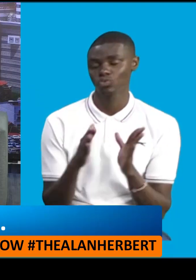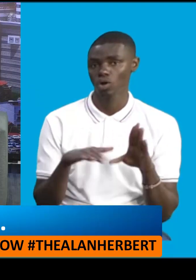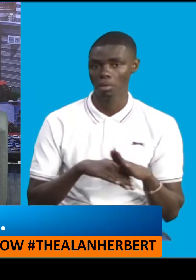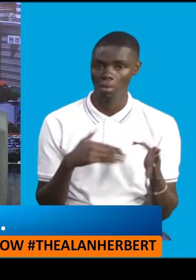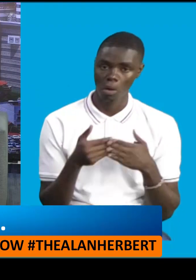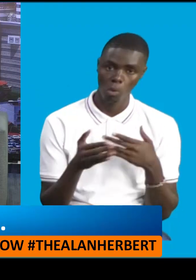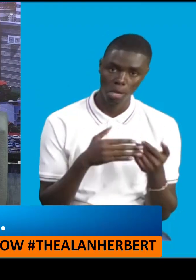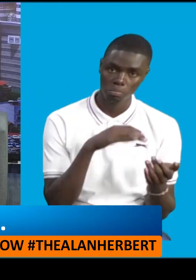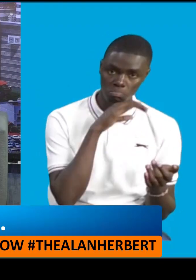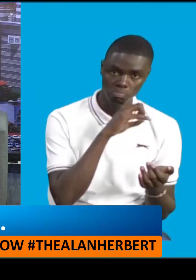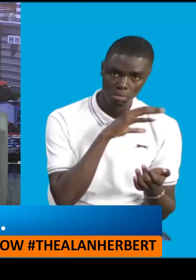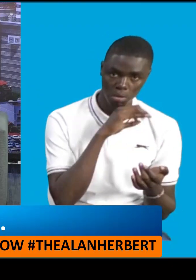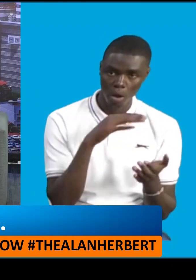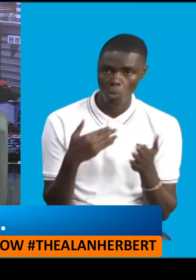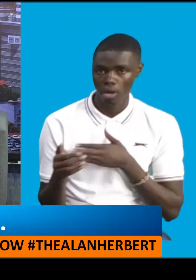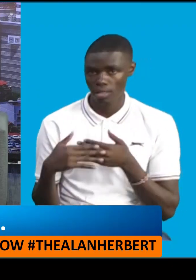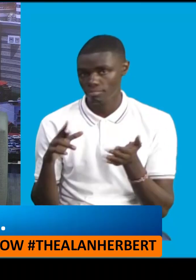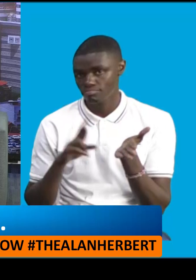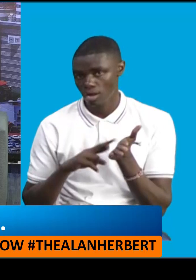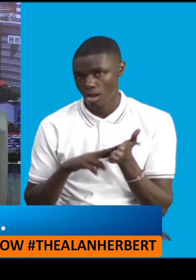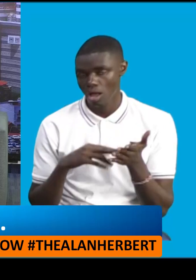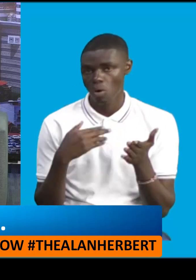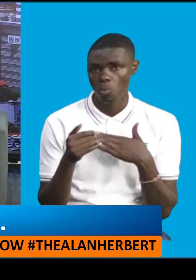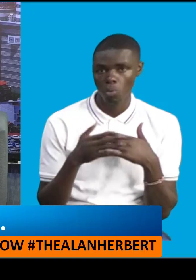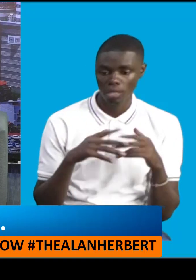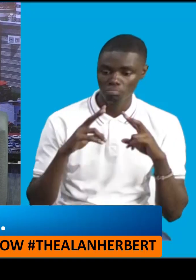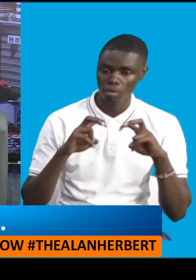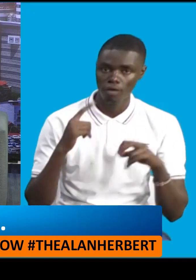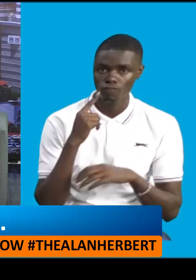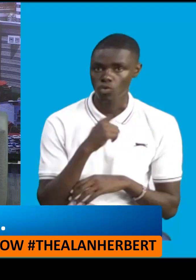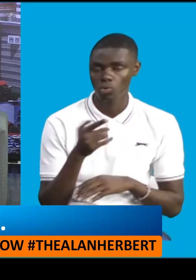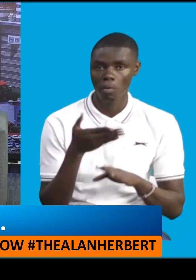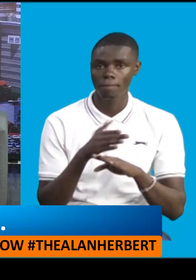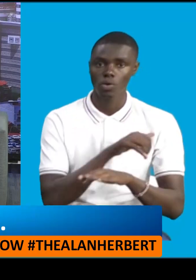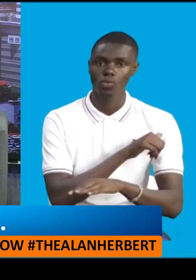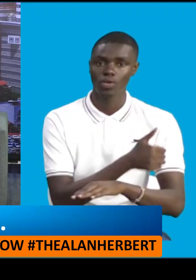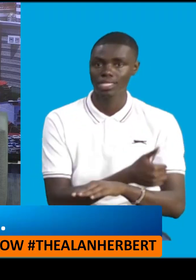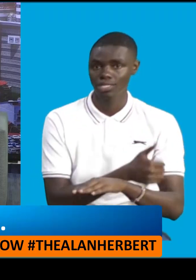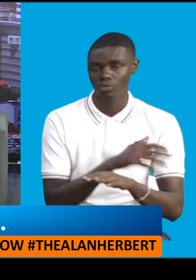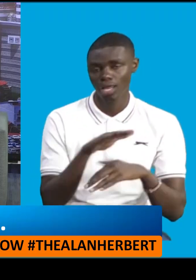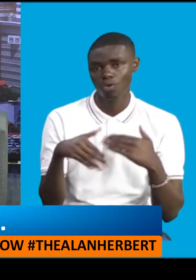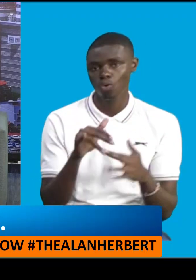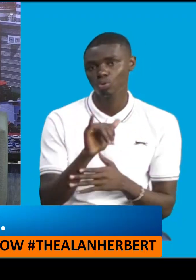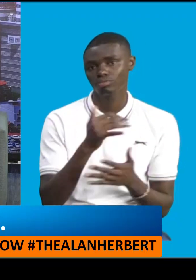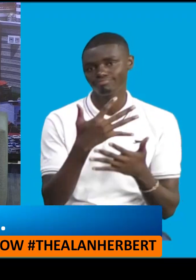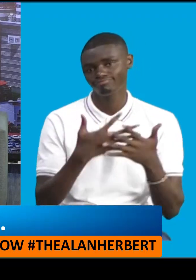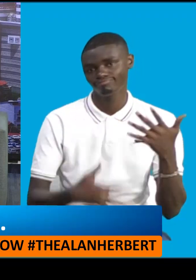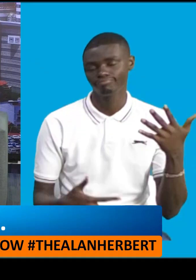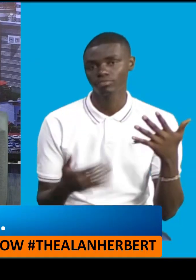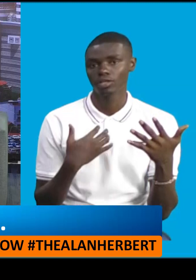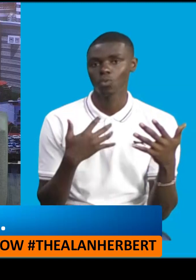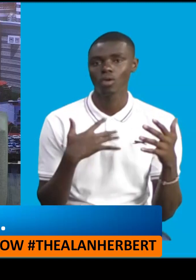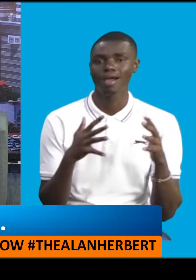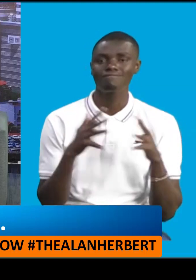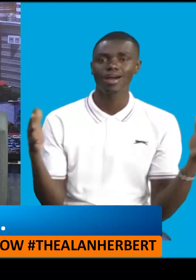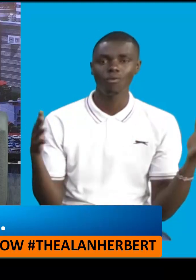services to our members, whether it's complaints, whether it is registration, whether it is checking for you, the pre-authorization, and all those things. So